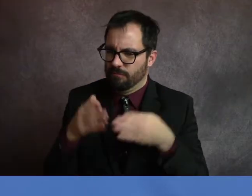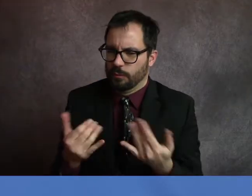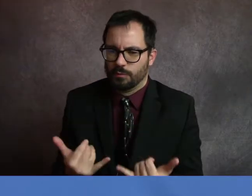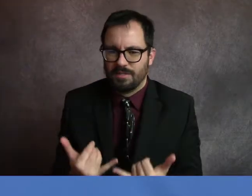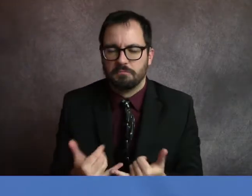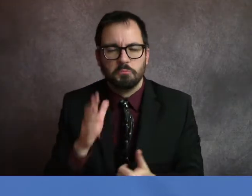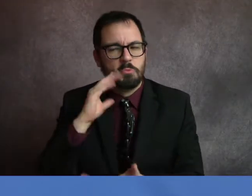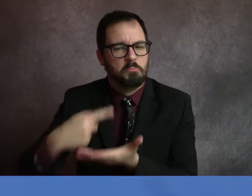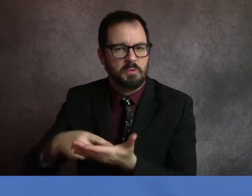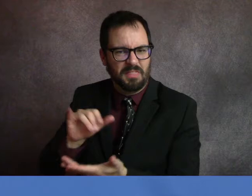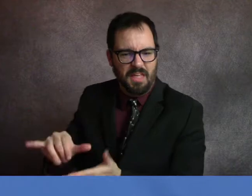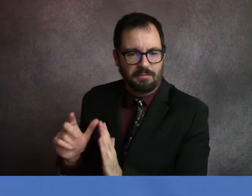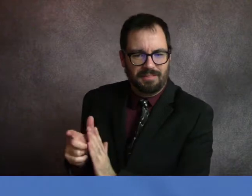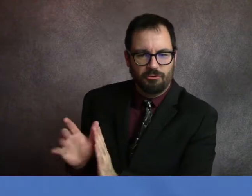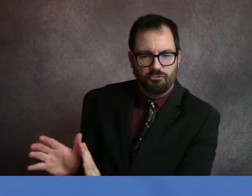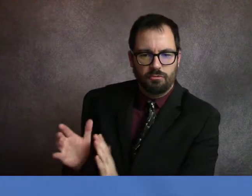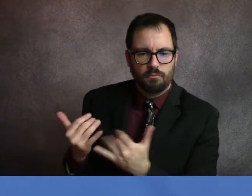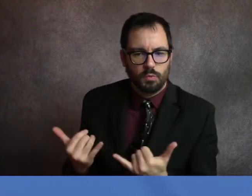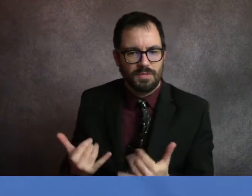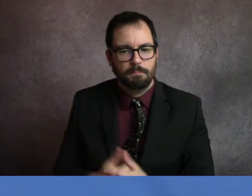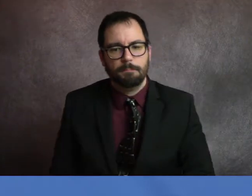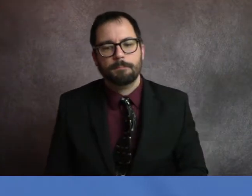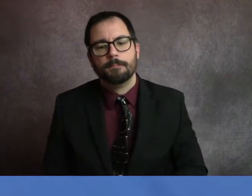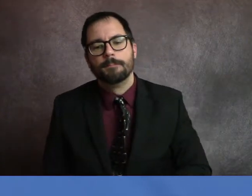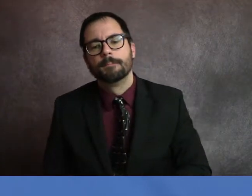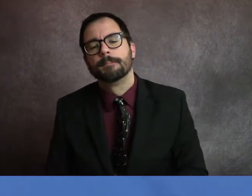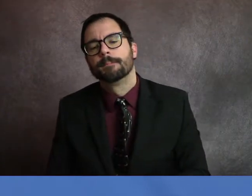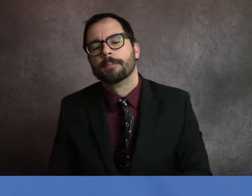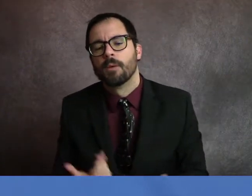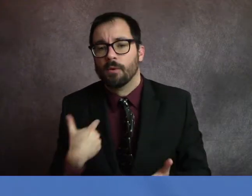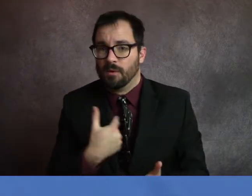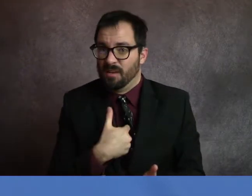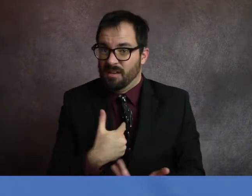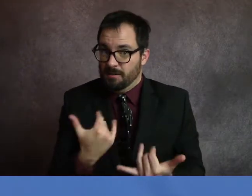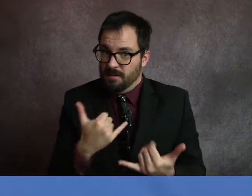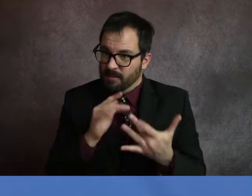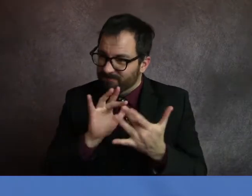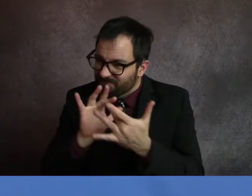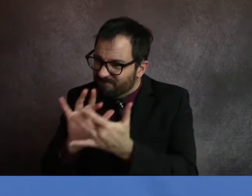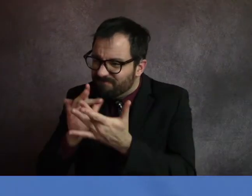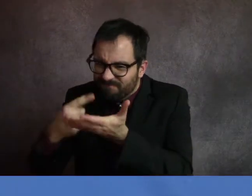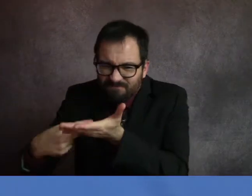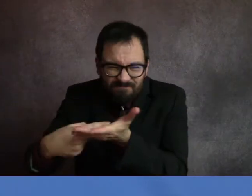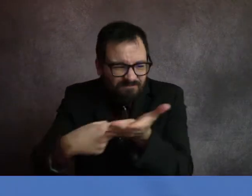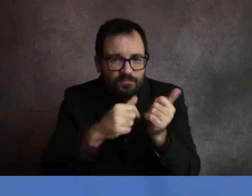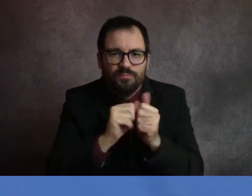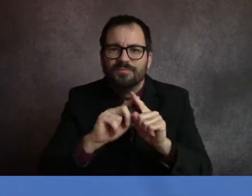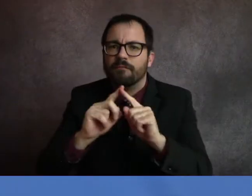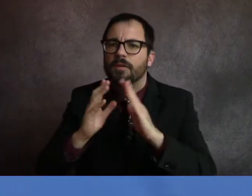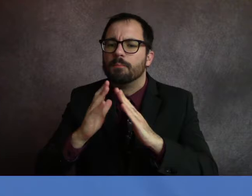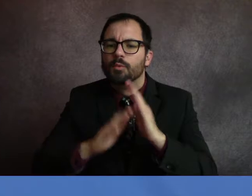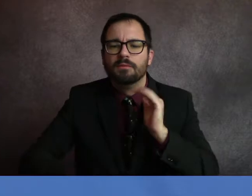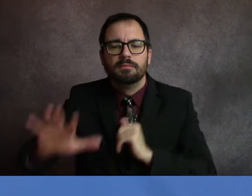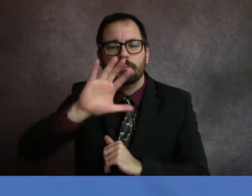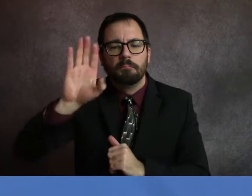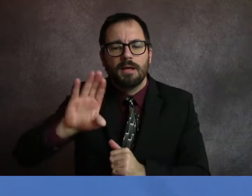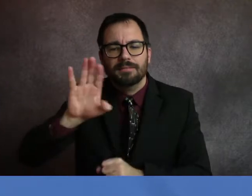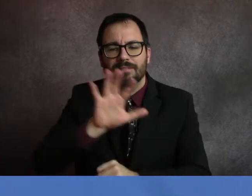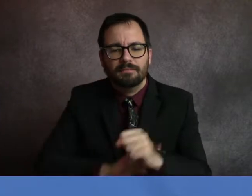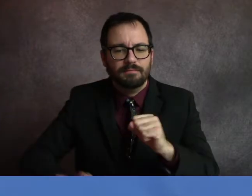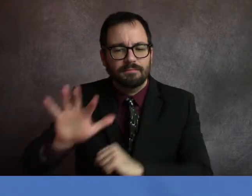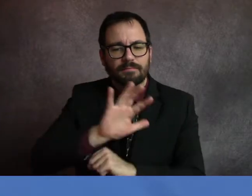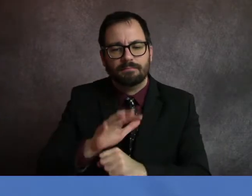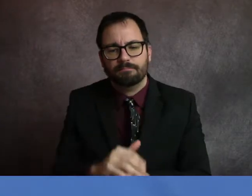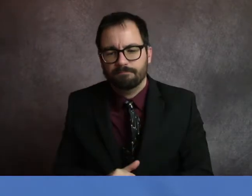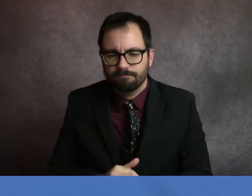the communities all across Greater Boston. We're going to take a regional approach for maximizing effectiveness. Several cities and towns are taking